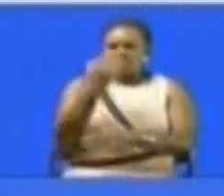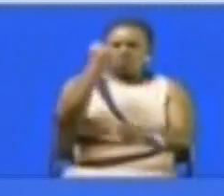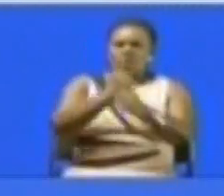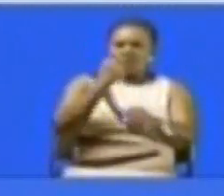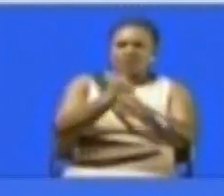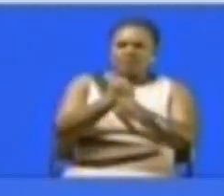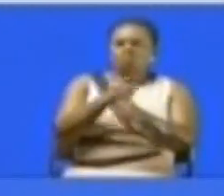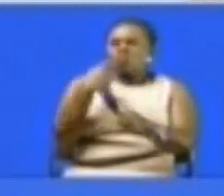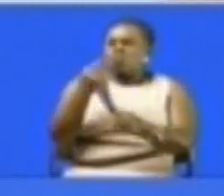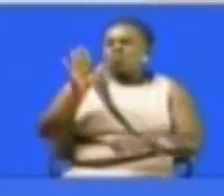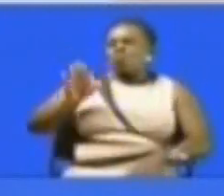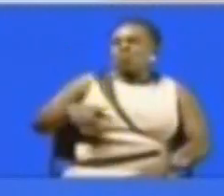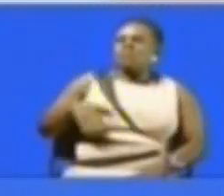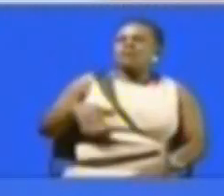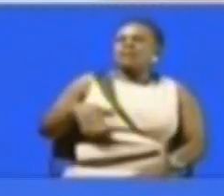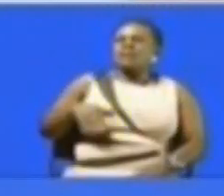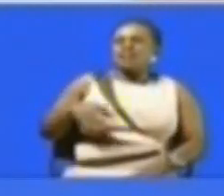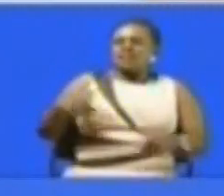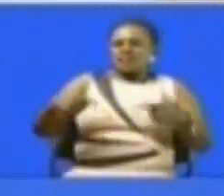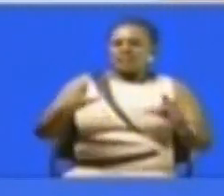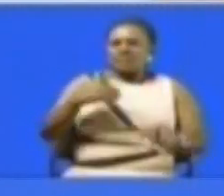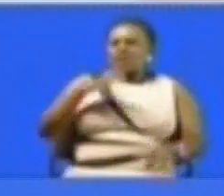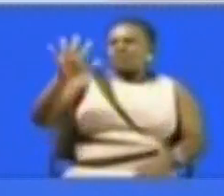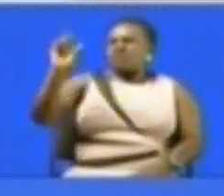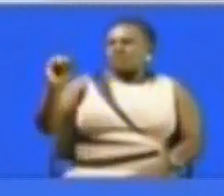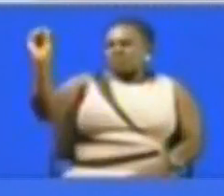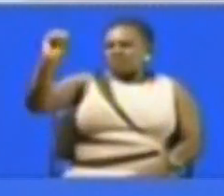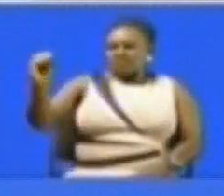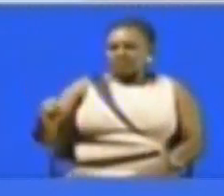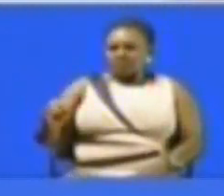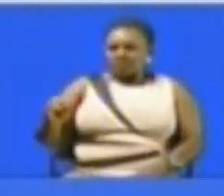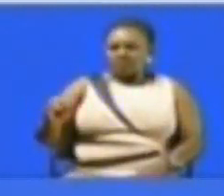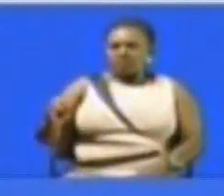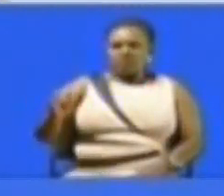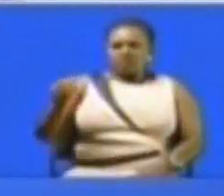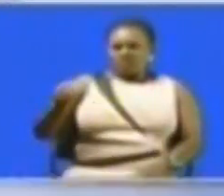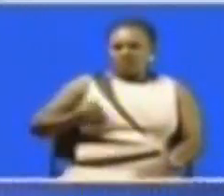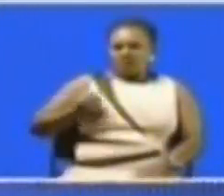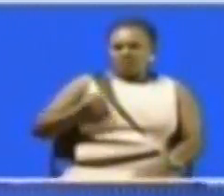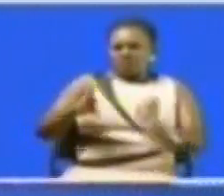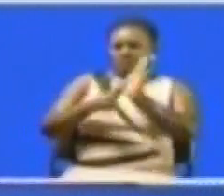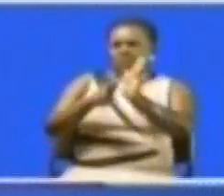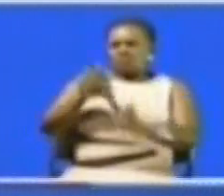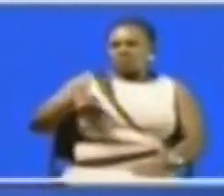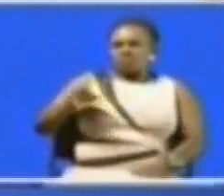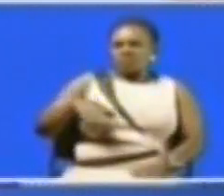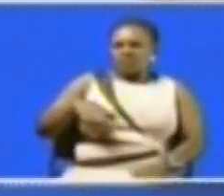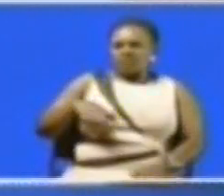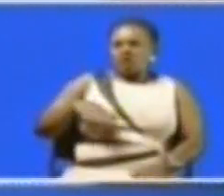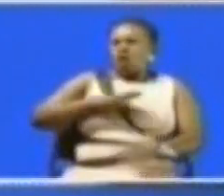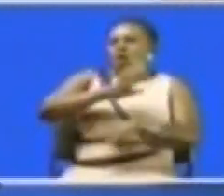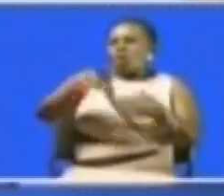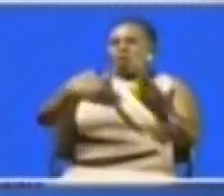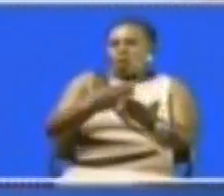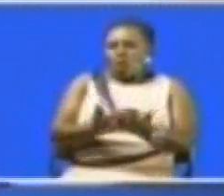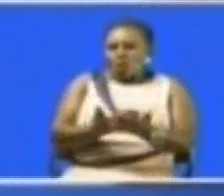is made up of women. Let us have 50% organic representation of women by women in all